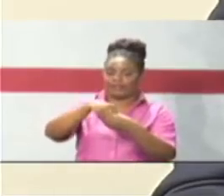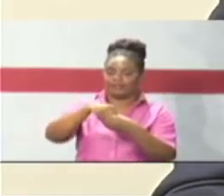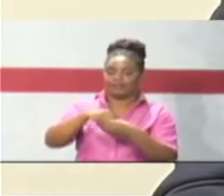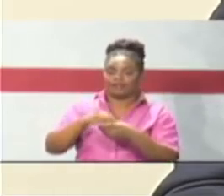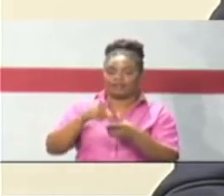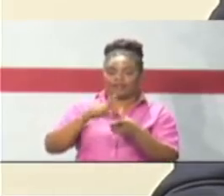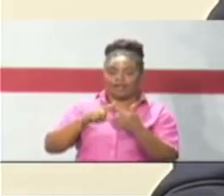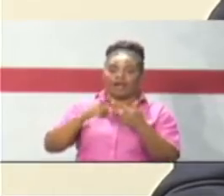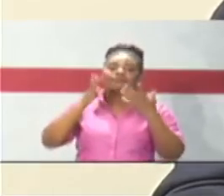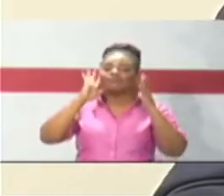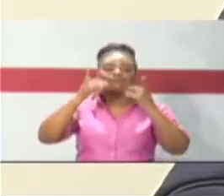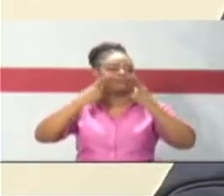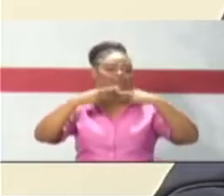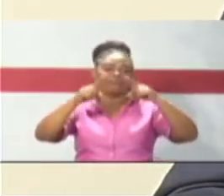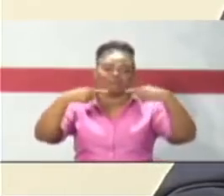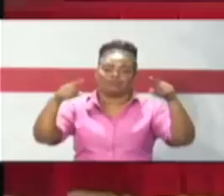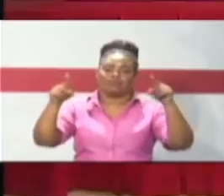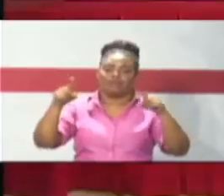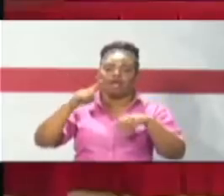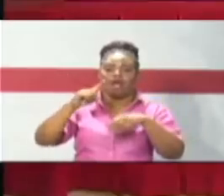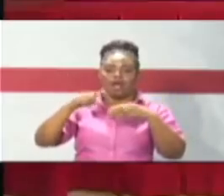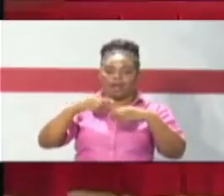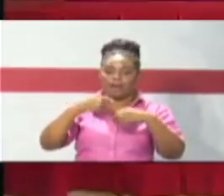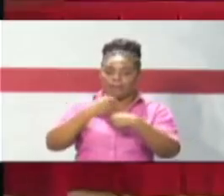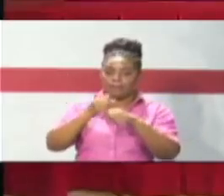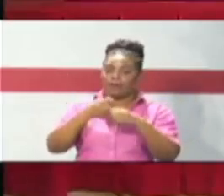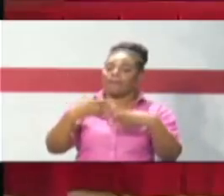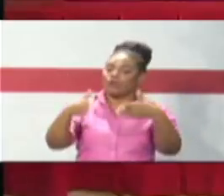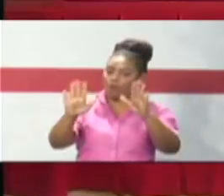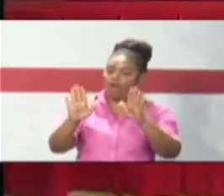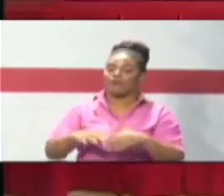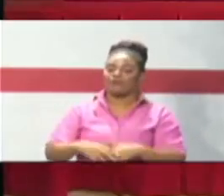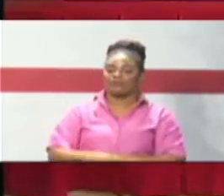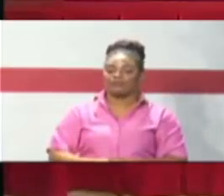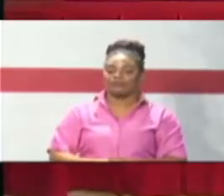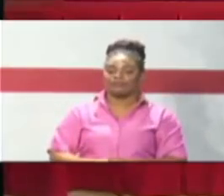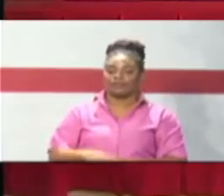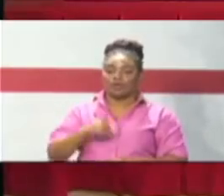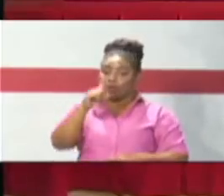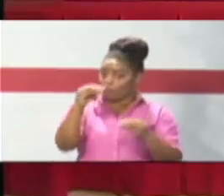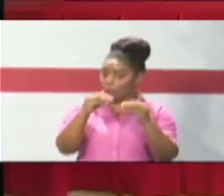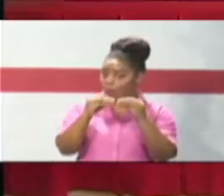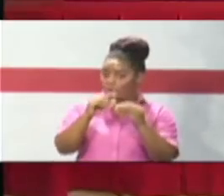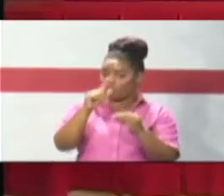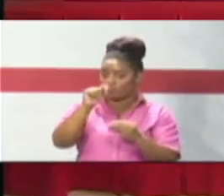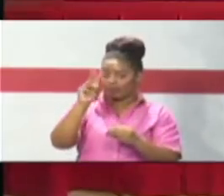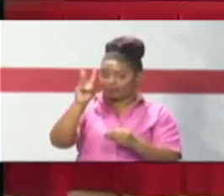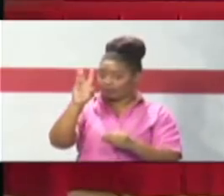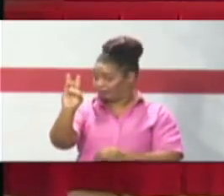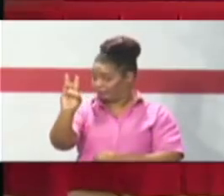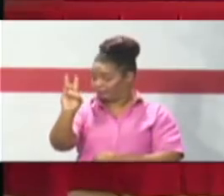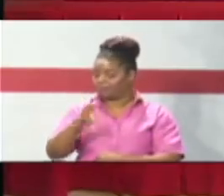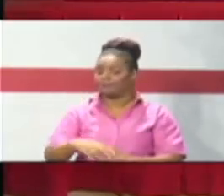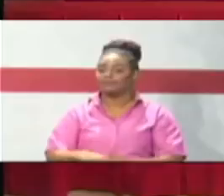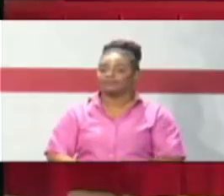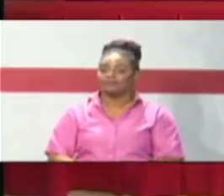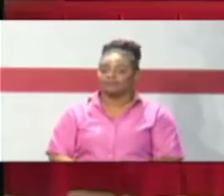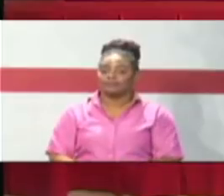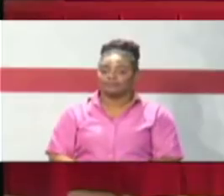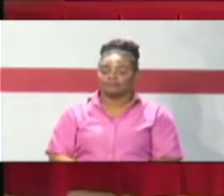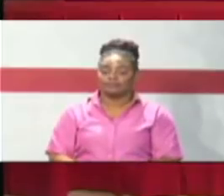it. Thank you very much. Thank you, and we quickly go to TV6 for your follow-up question.